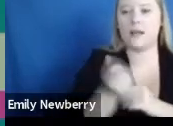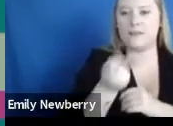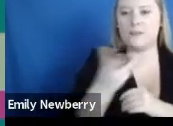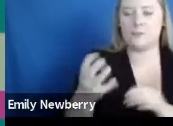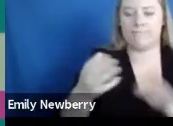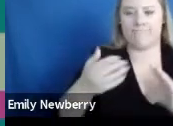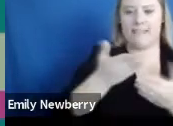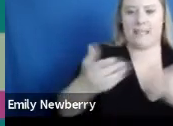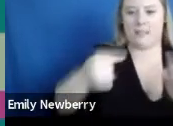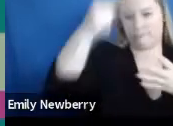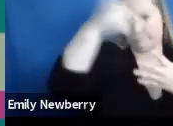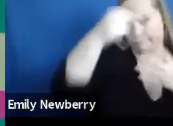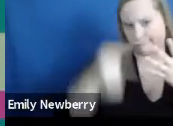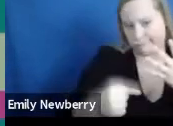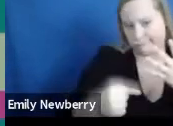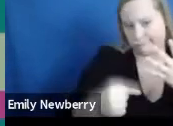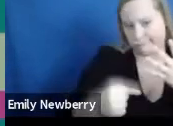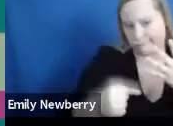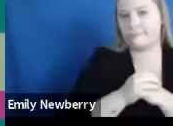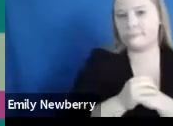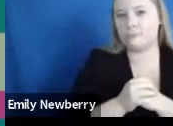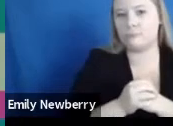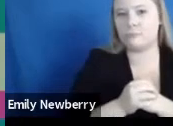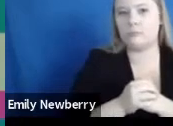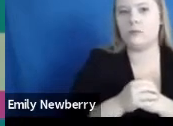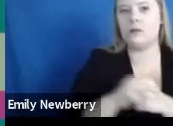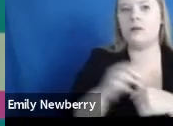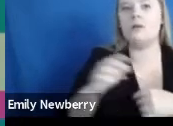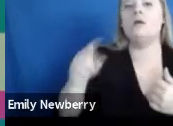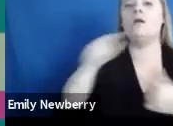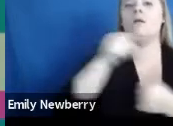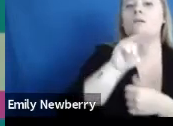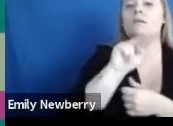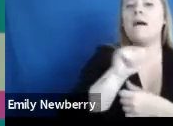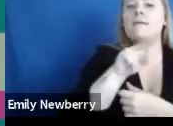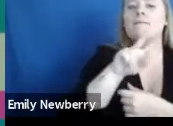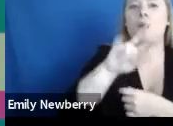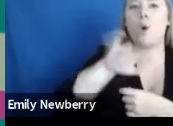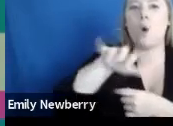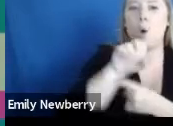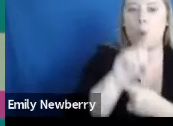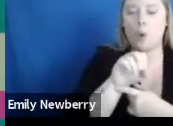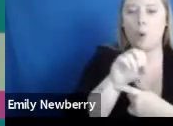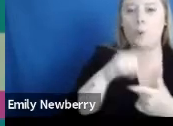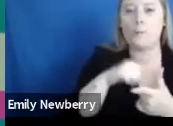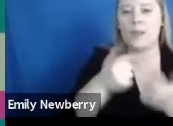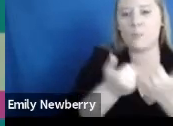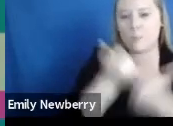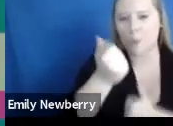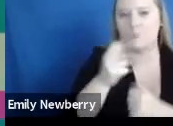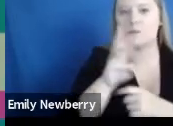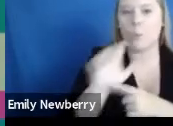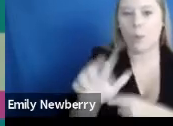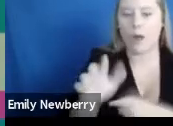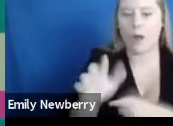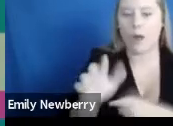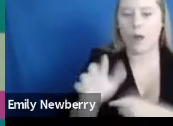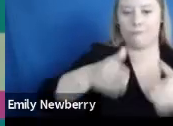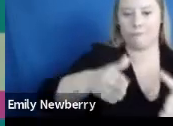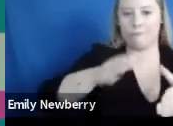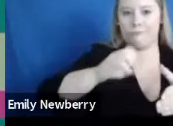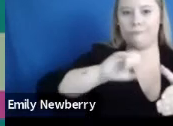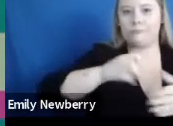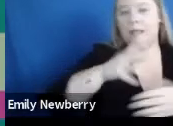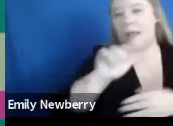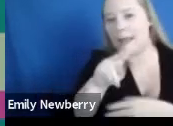So here's Navajo Reservoir, and most of the wells along the San Juan system, the Animus here in the